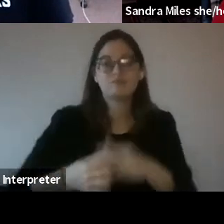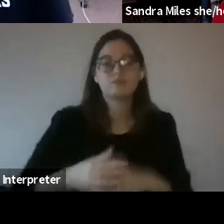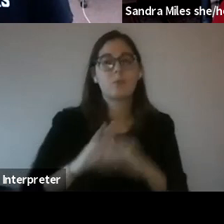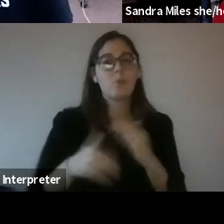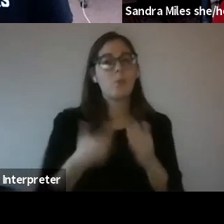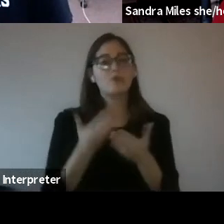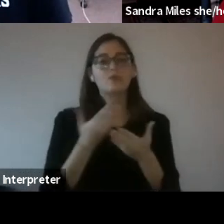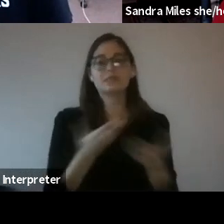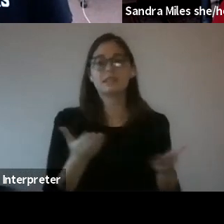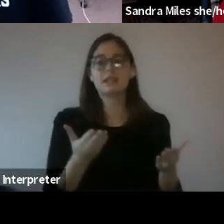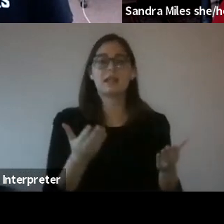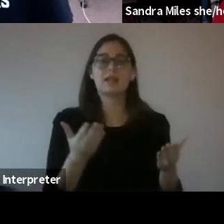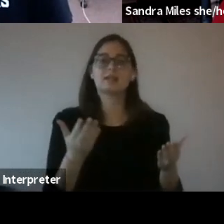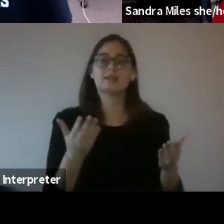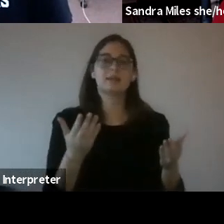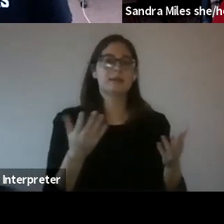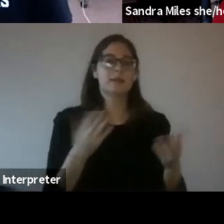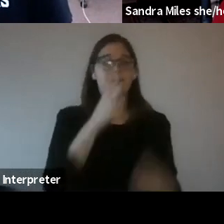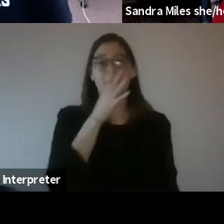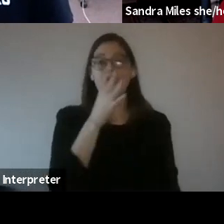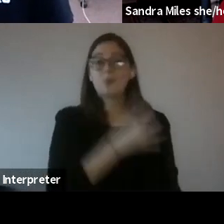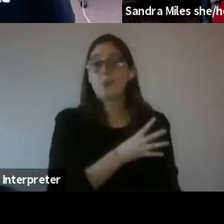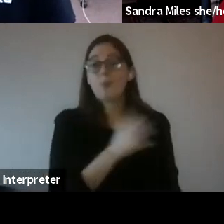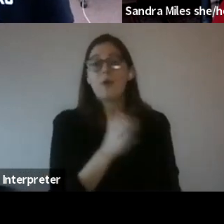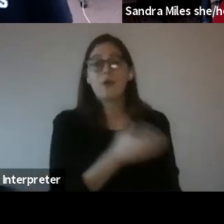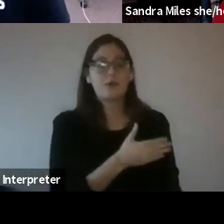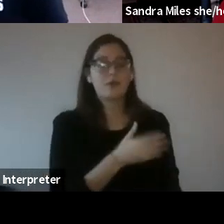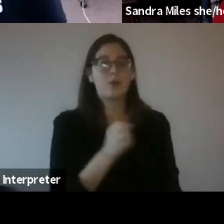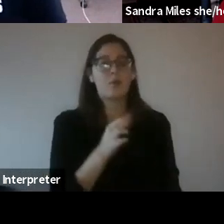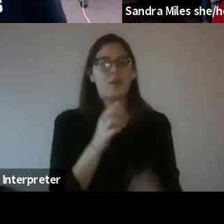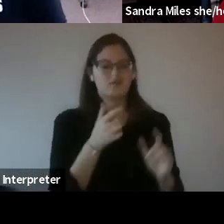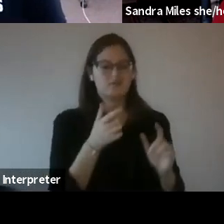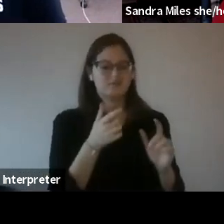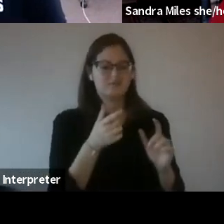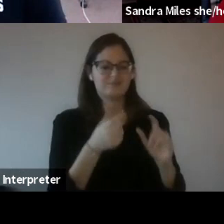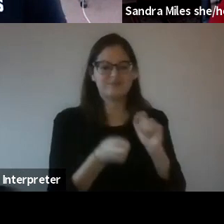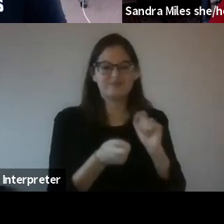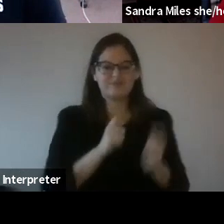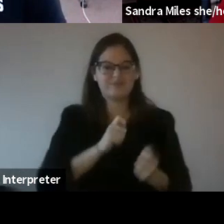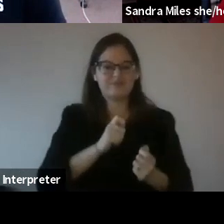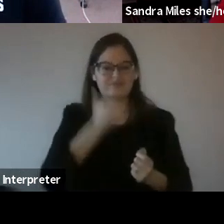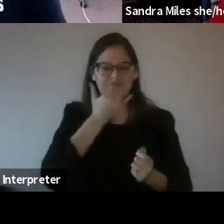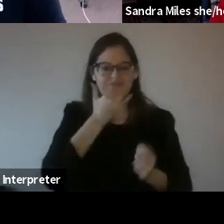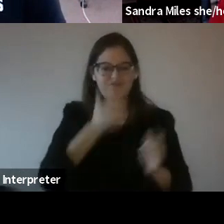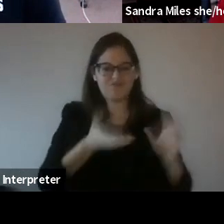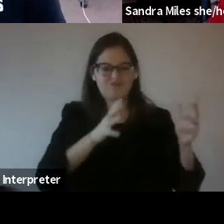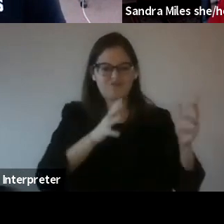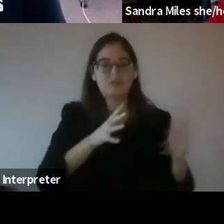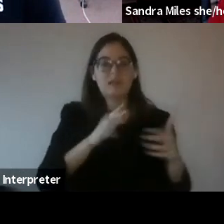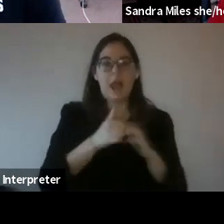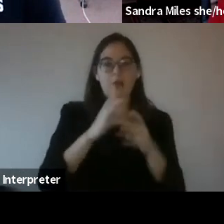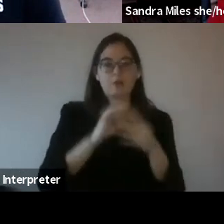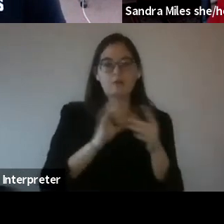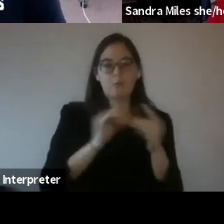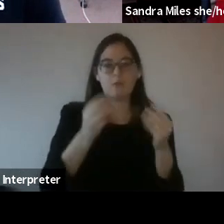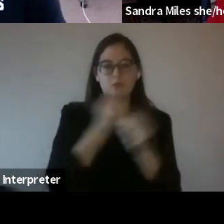been, either just ignored or perverted in terms of how the stories were told, we do have the opportunity